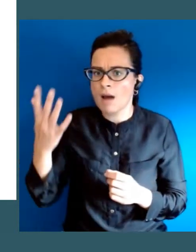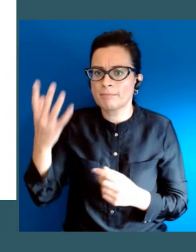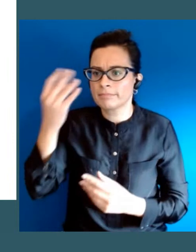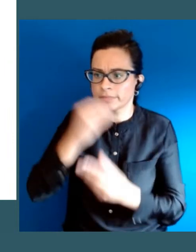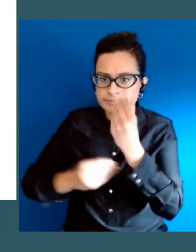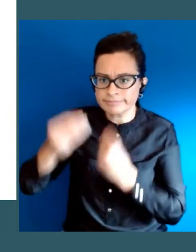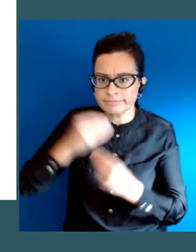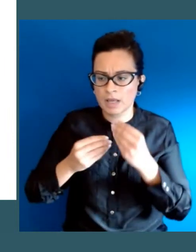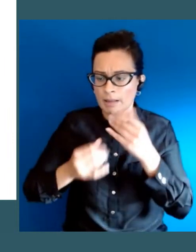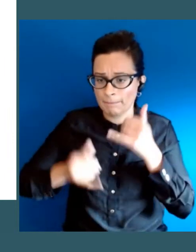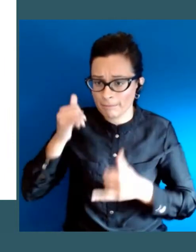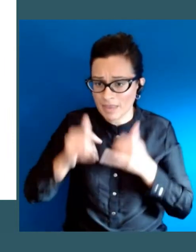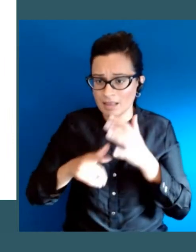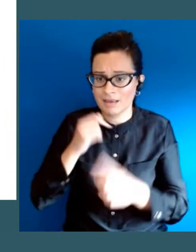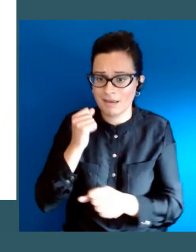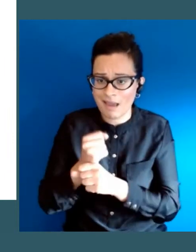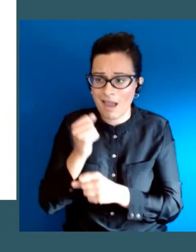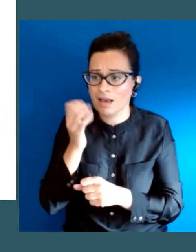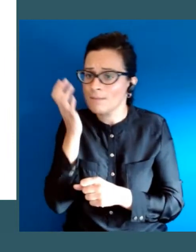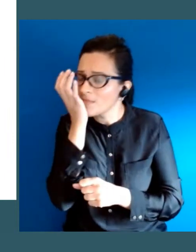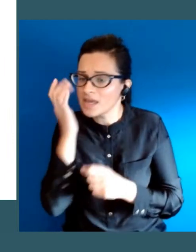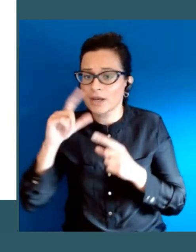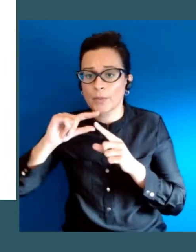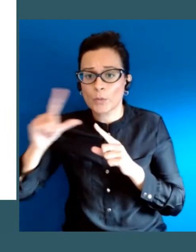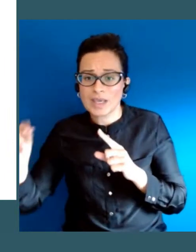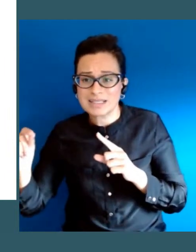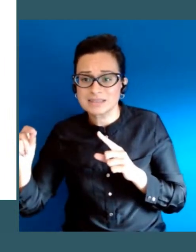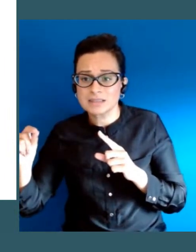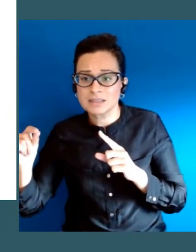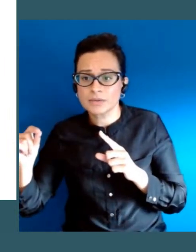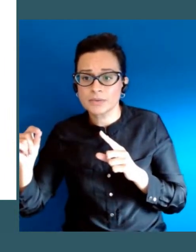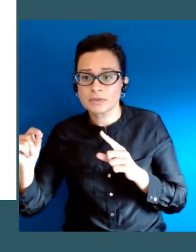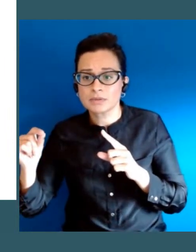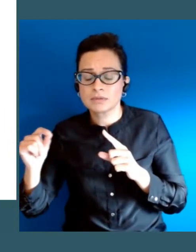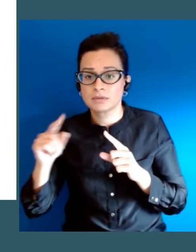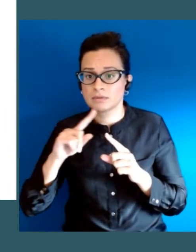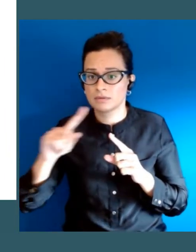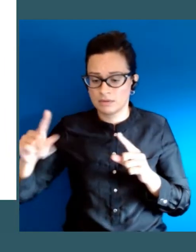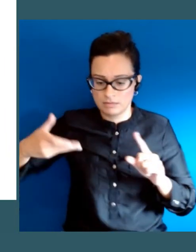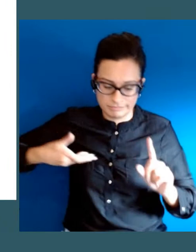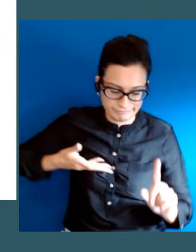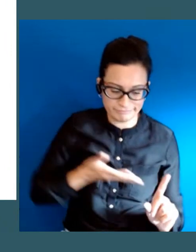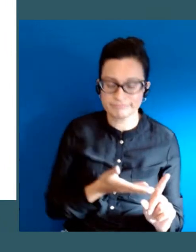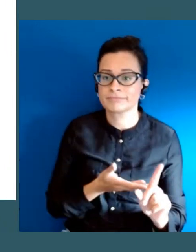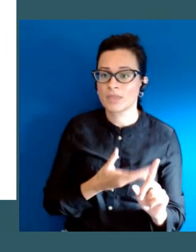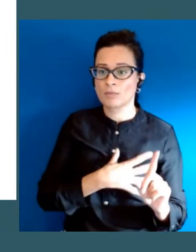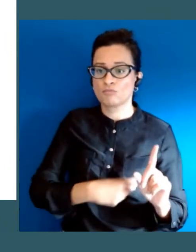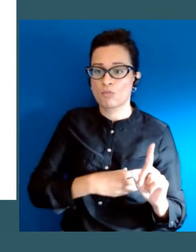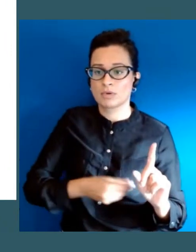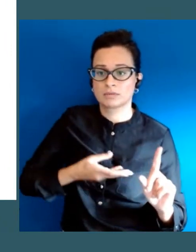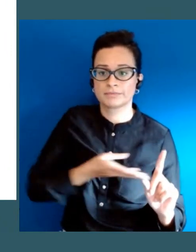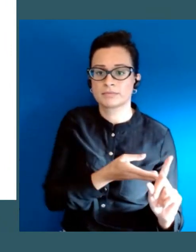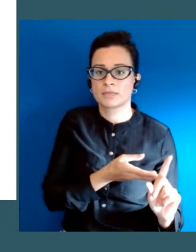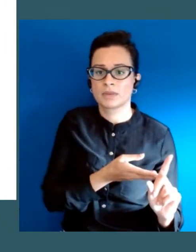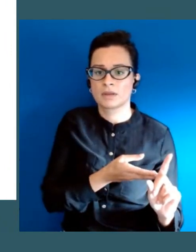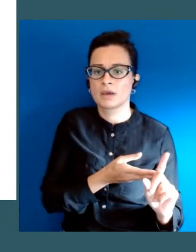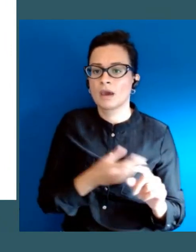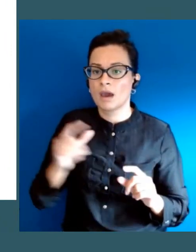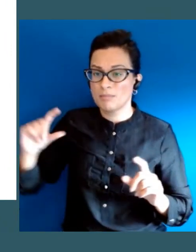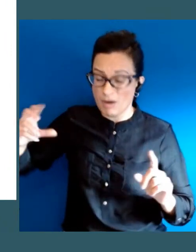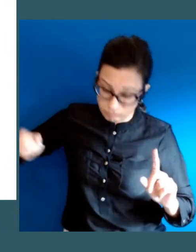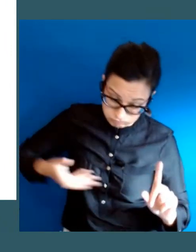egg, peanut, wheat, are passed through the breast milk in very small amounts,